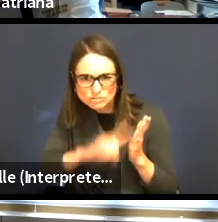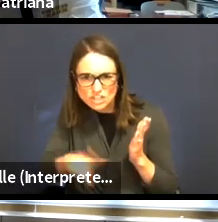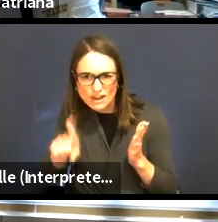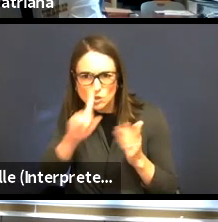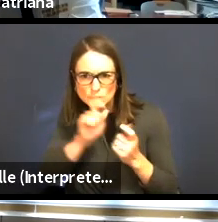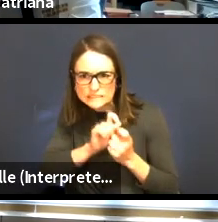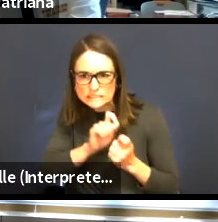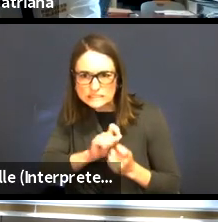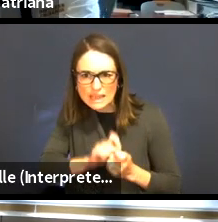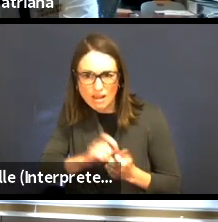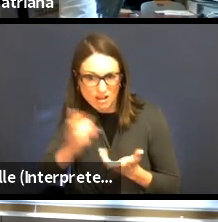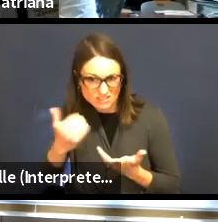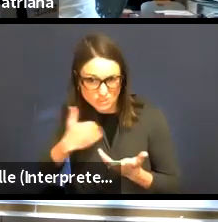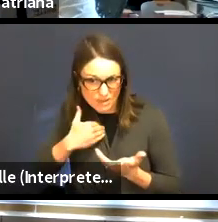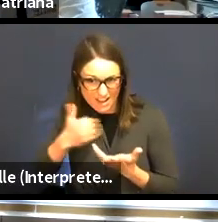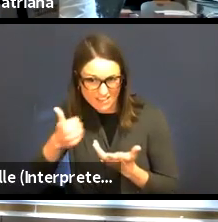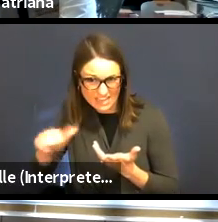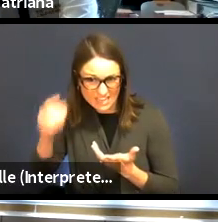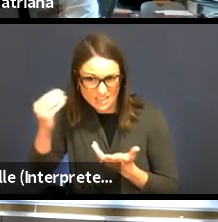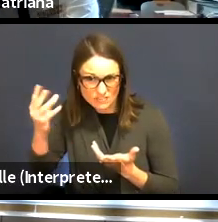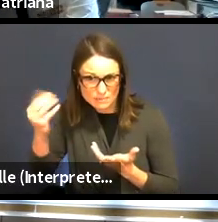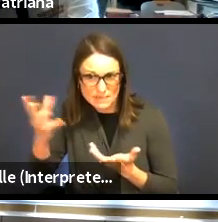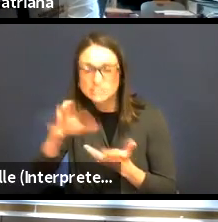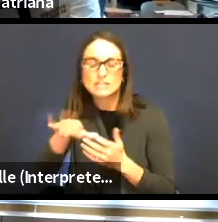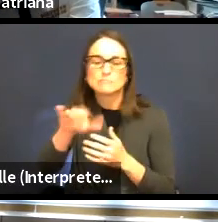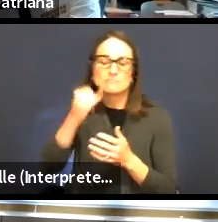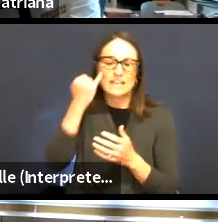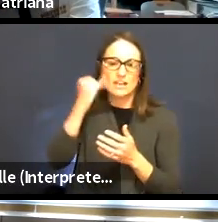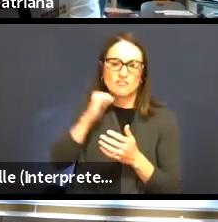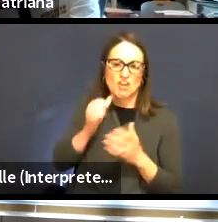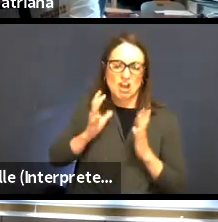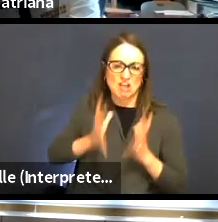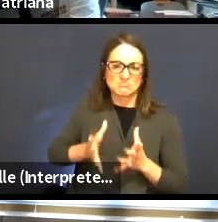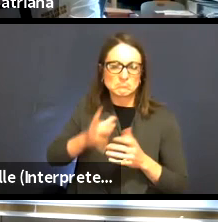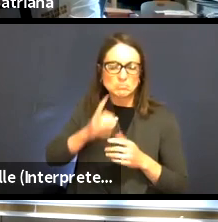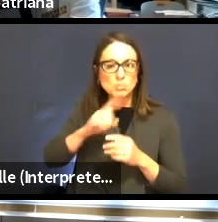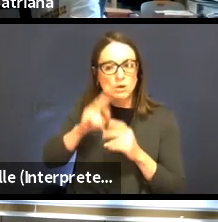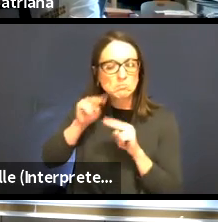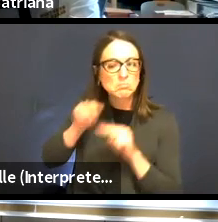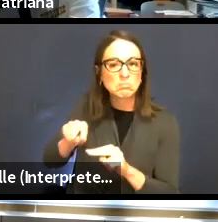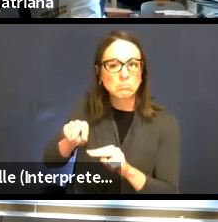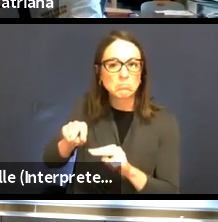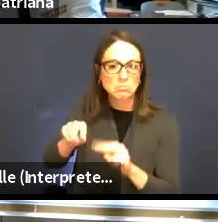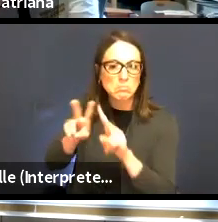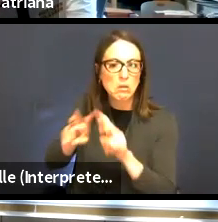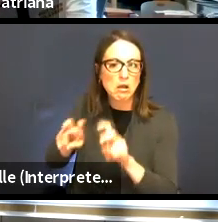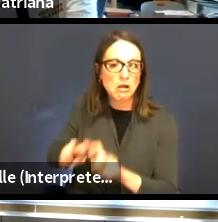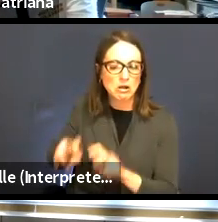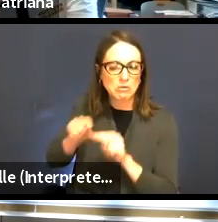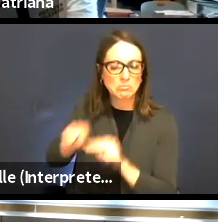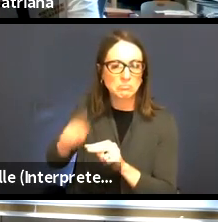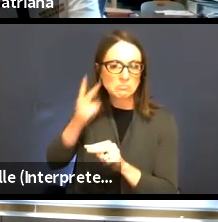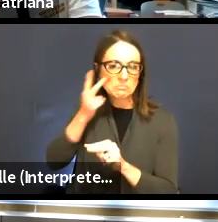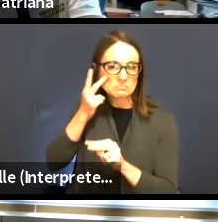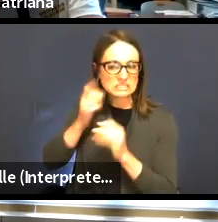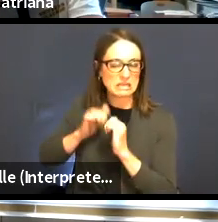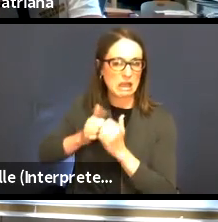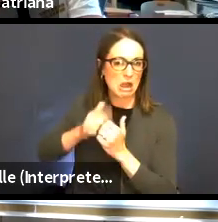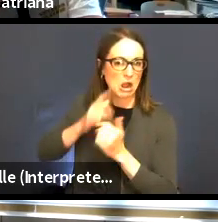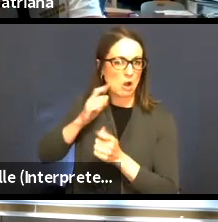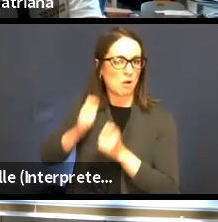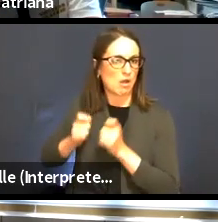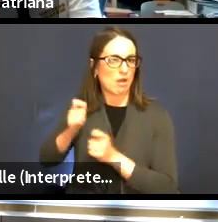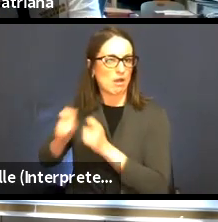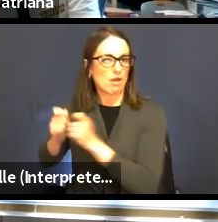have anything to add. And if you don't, Pratik, we certainly will be monitoring that and seeing how that evolves as we head